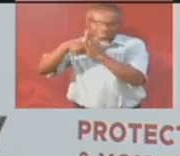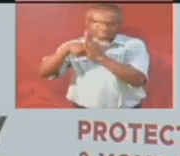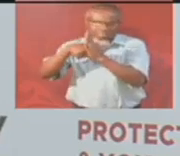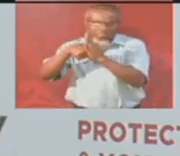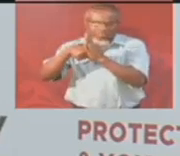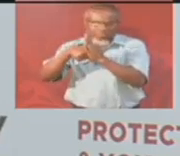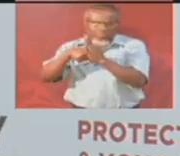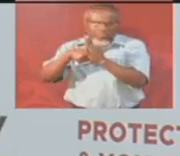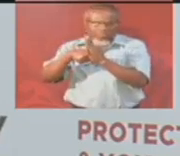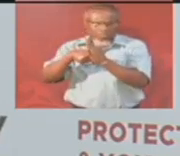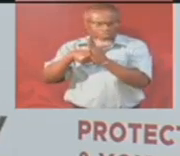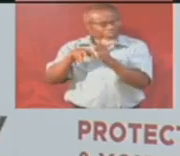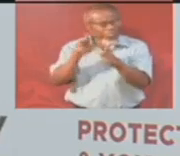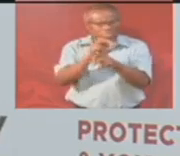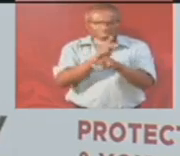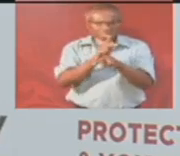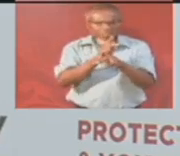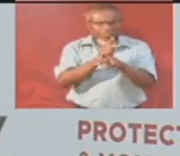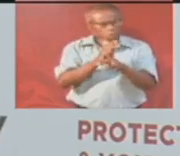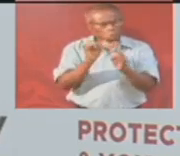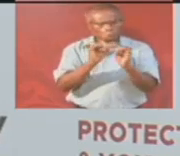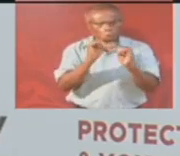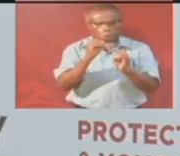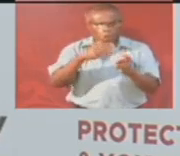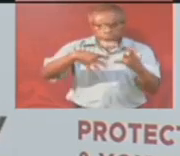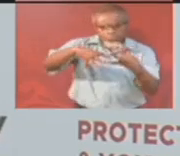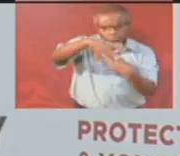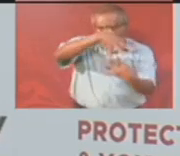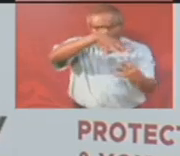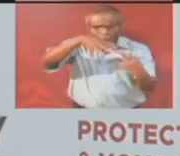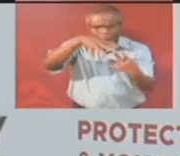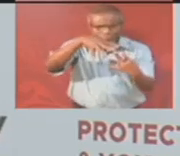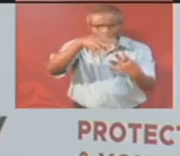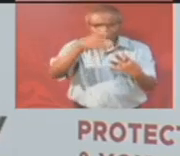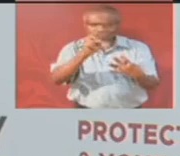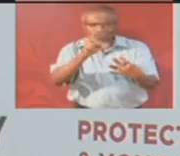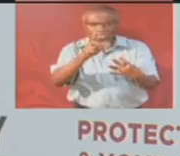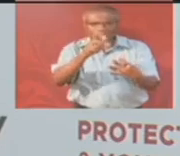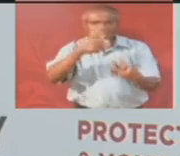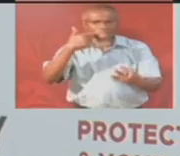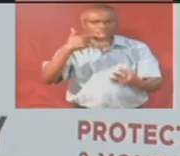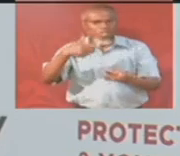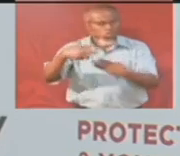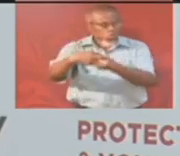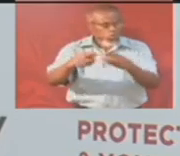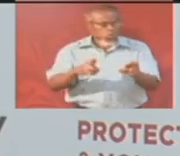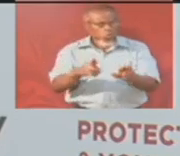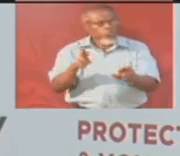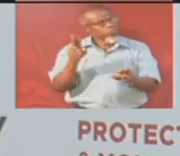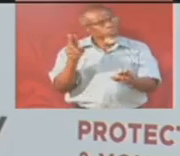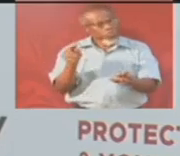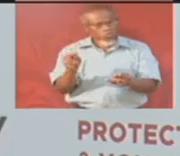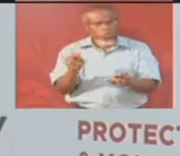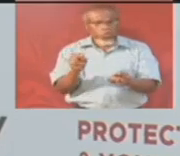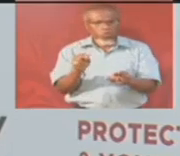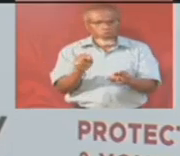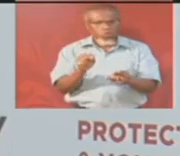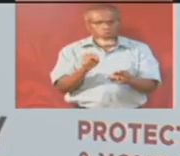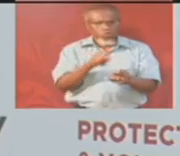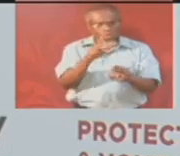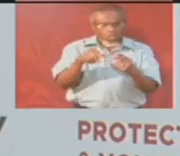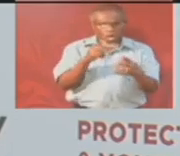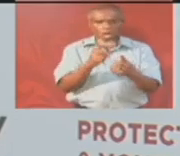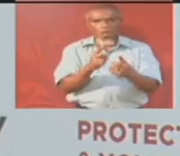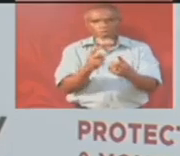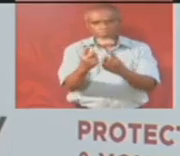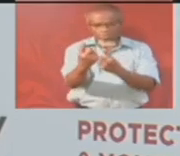in lunchrooms, sometimes even sitting at your desk in close proximity to someone else. Somebody comes into your space, your cubicle space, and they're